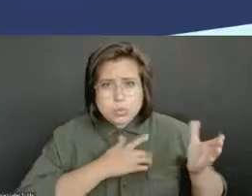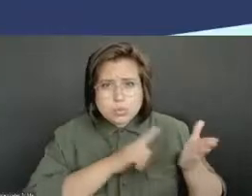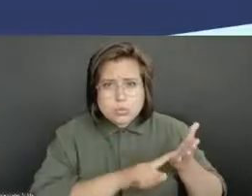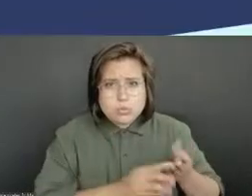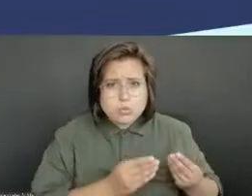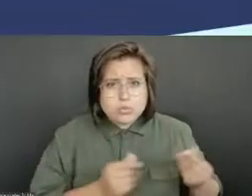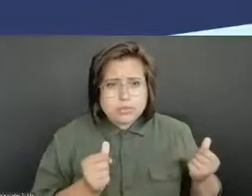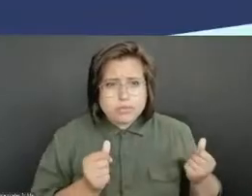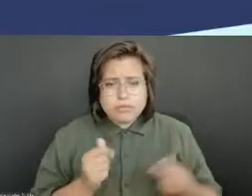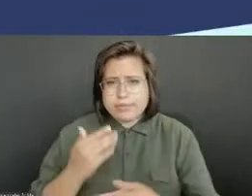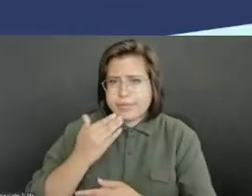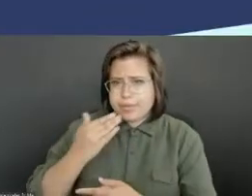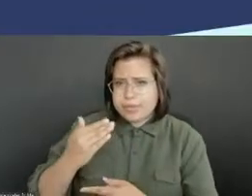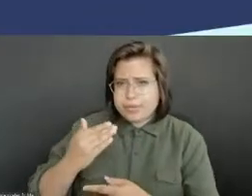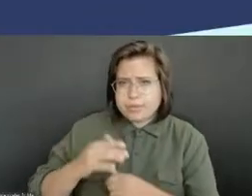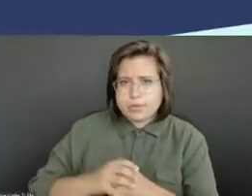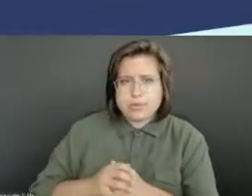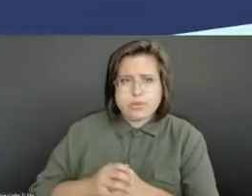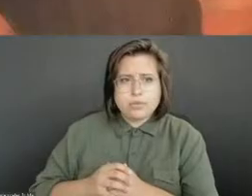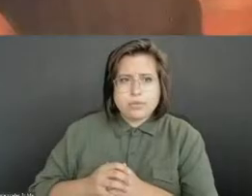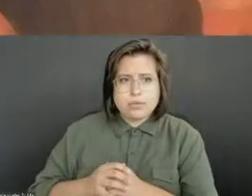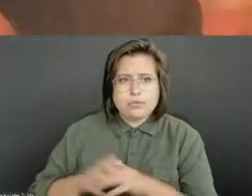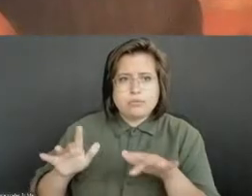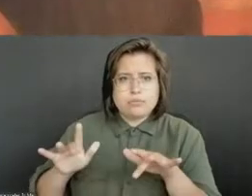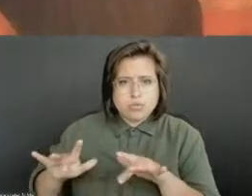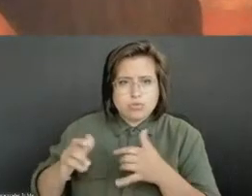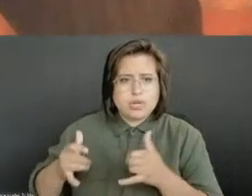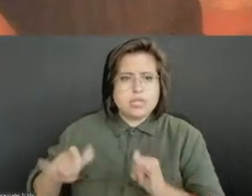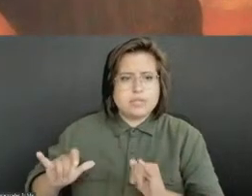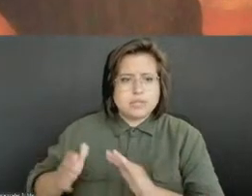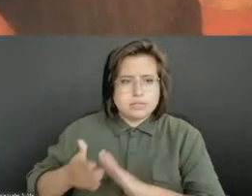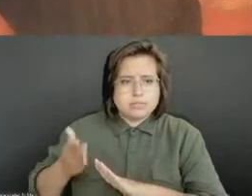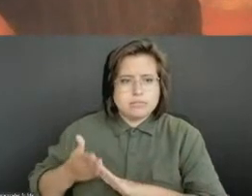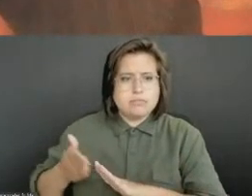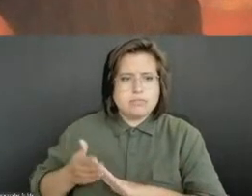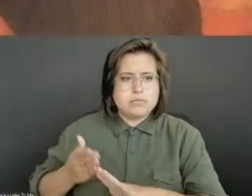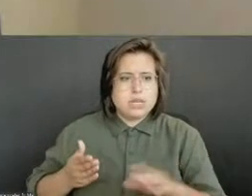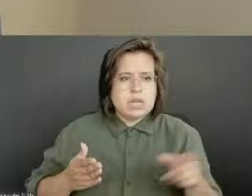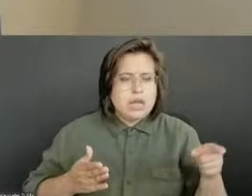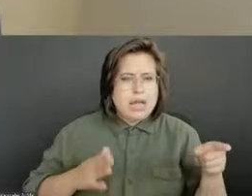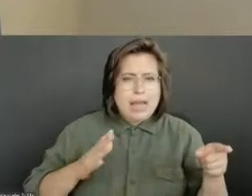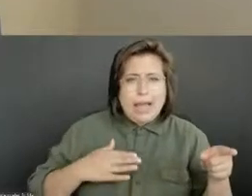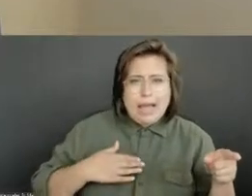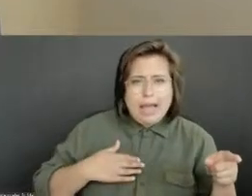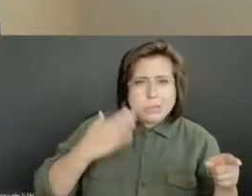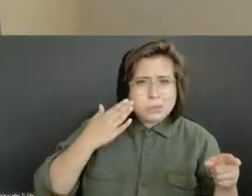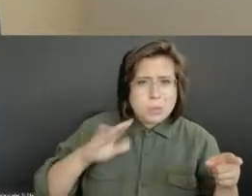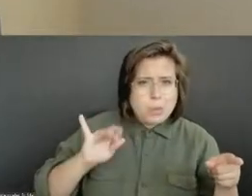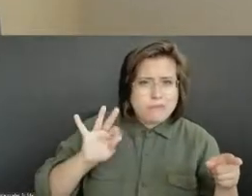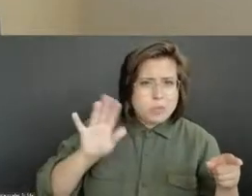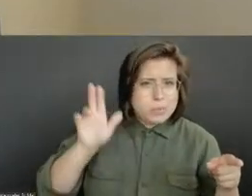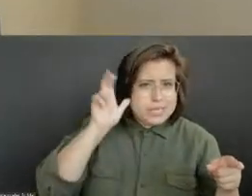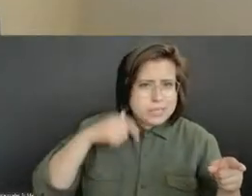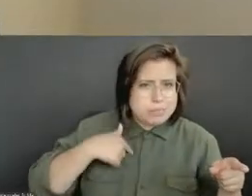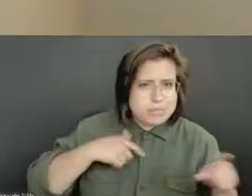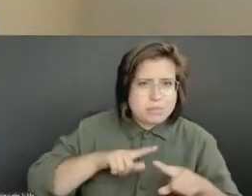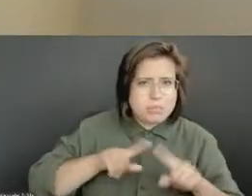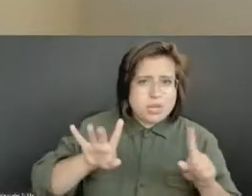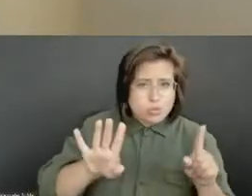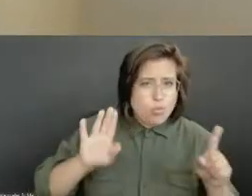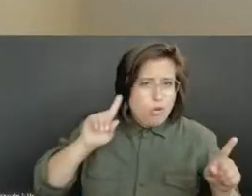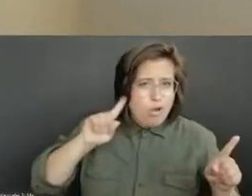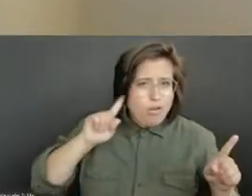you. Just 1 moment. Mr. Gupta, I don't know if you can hear me. I think your video, your audio is repeating